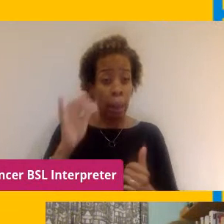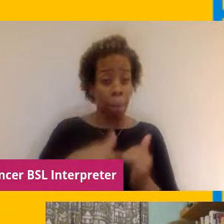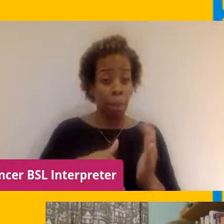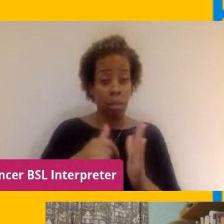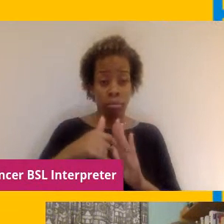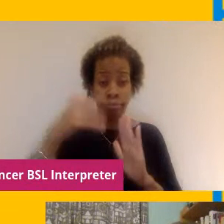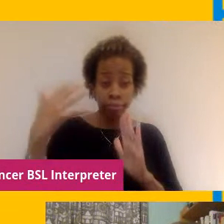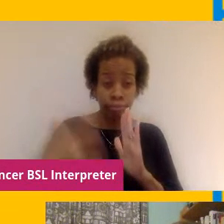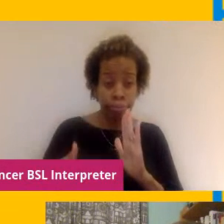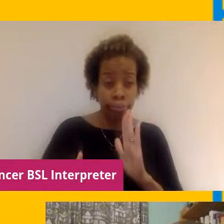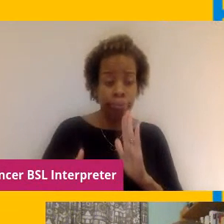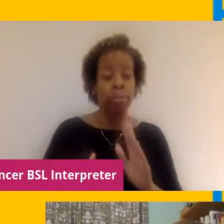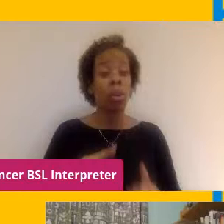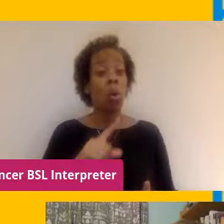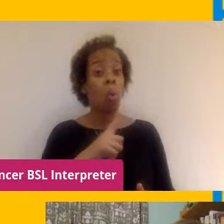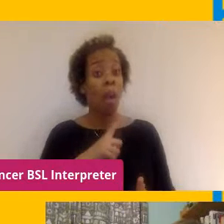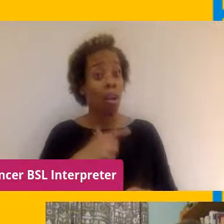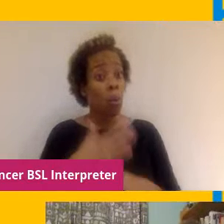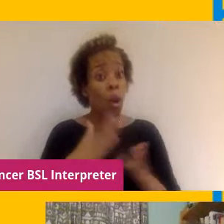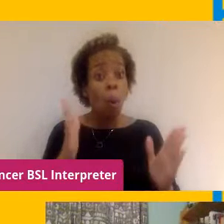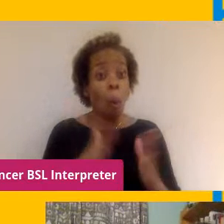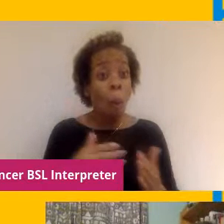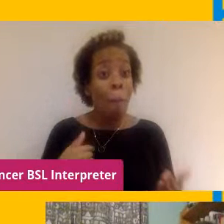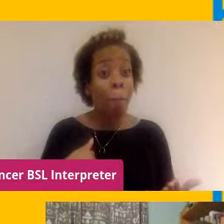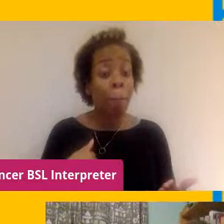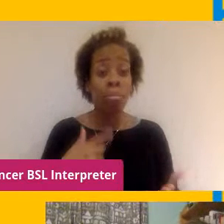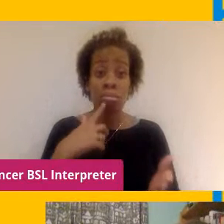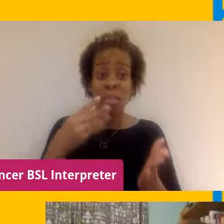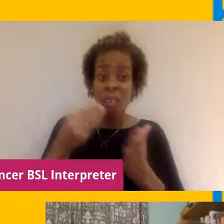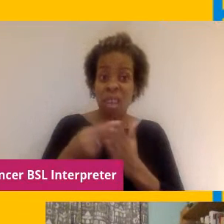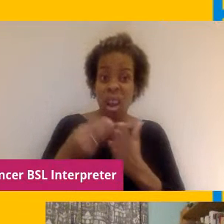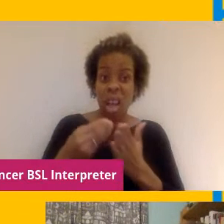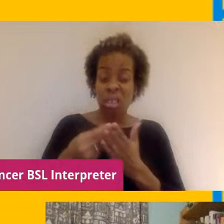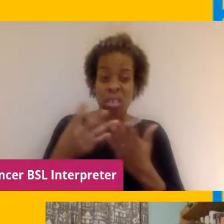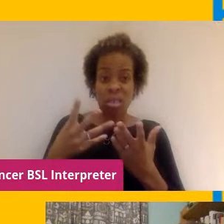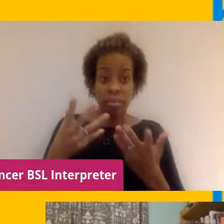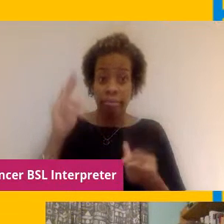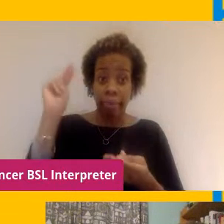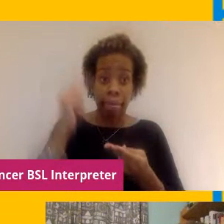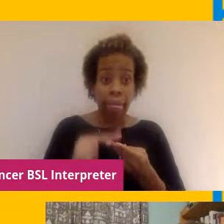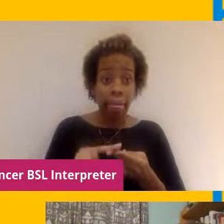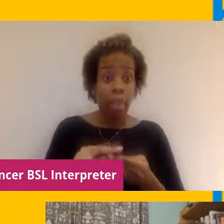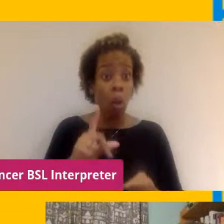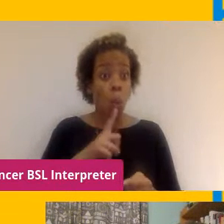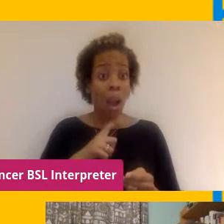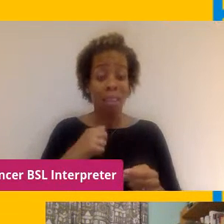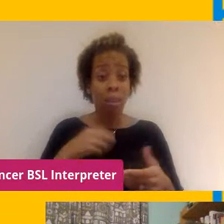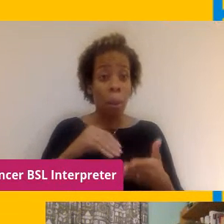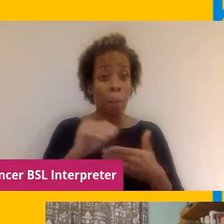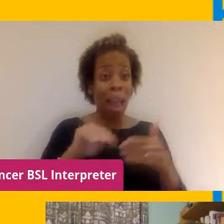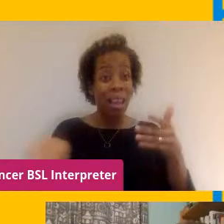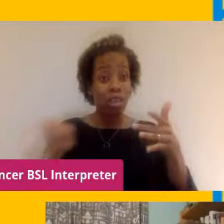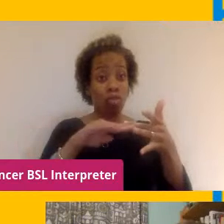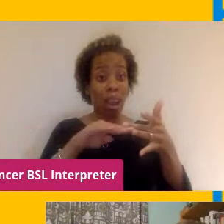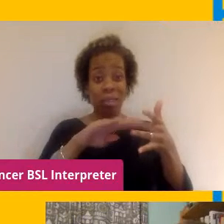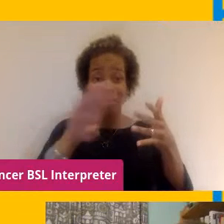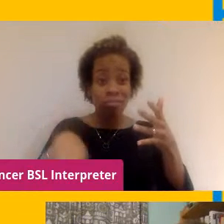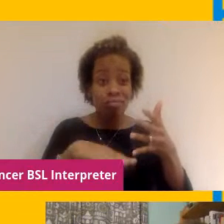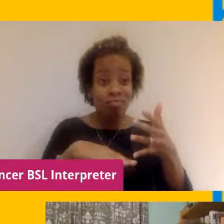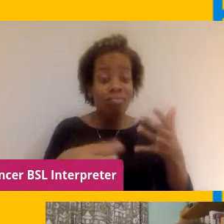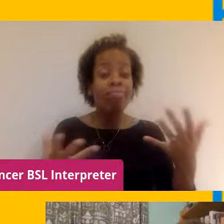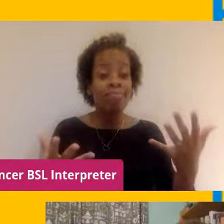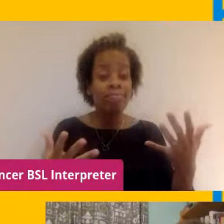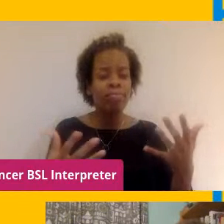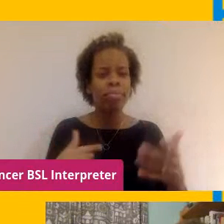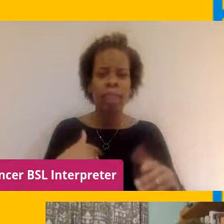from home. This will have a significant effect on my finances due to my pay grade, and I imagine many others are in a similar position. Should our employers